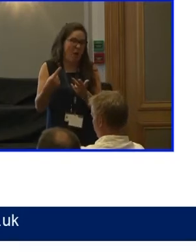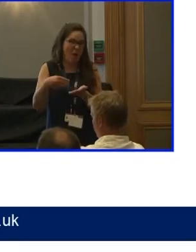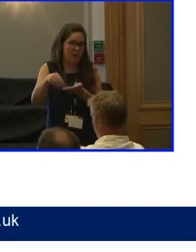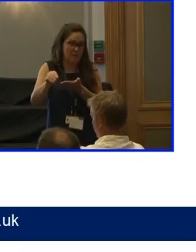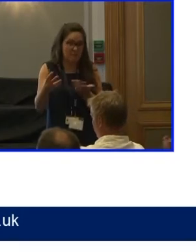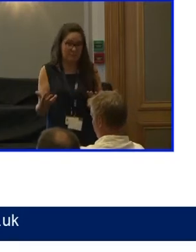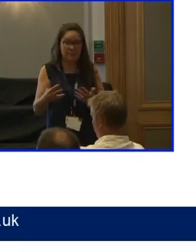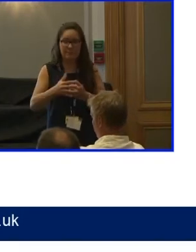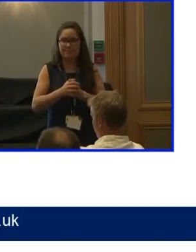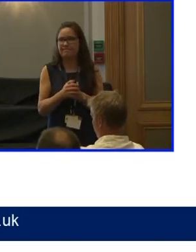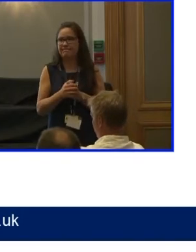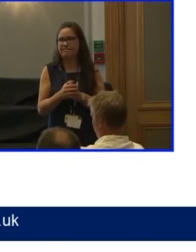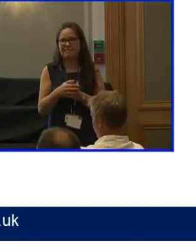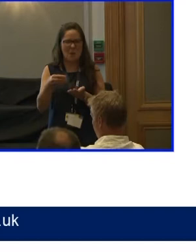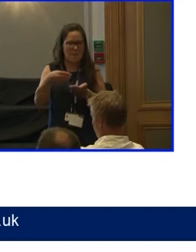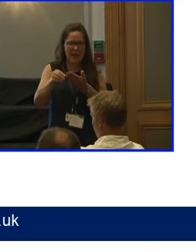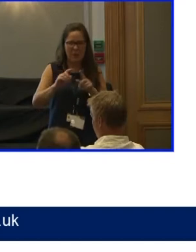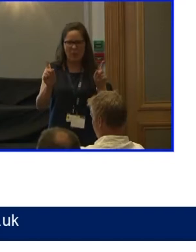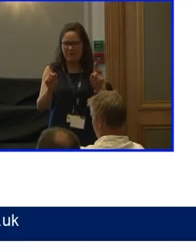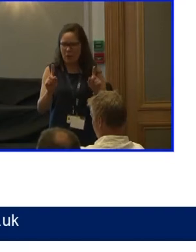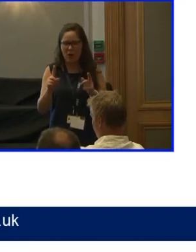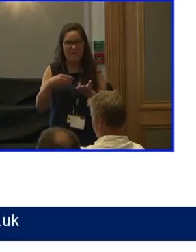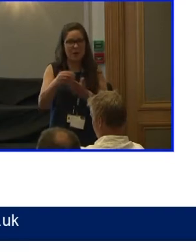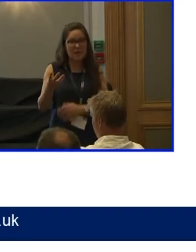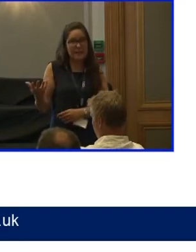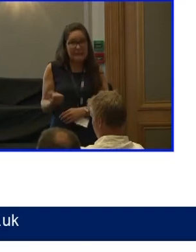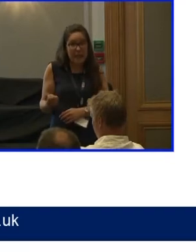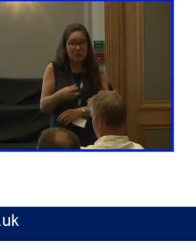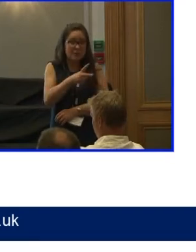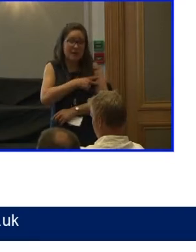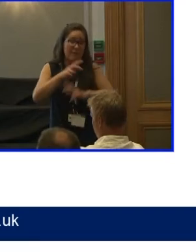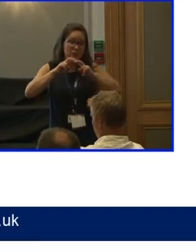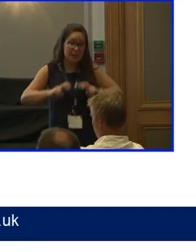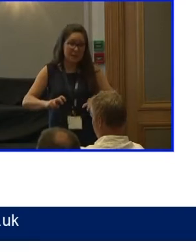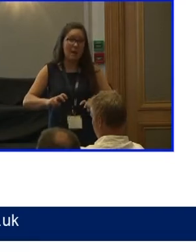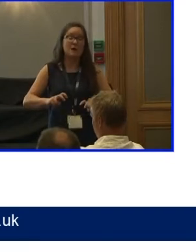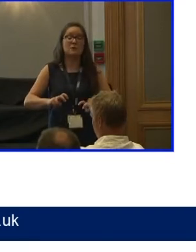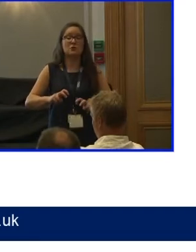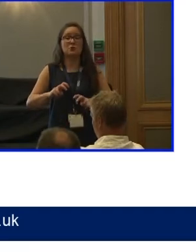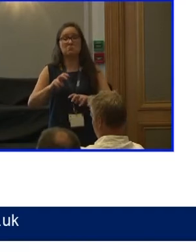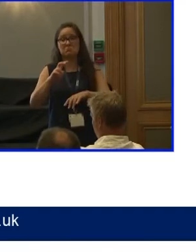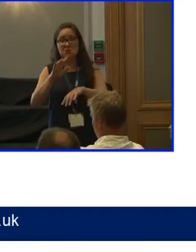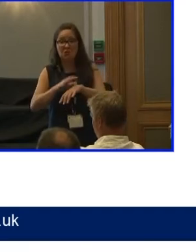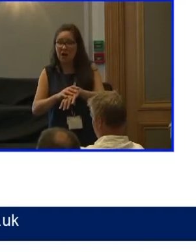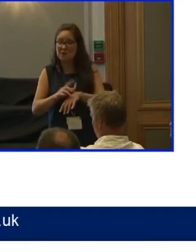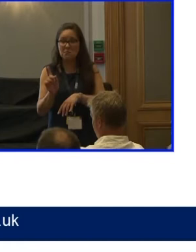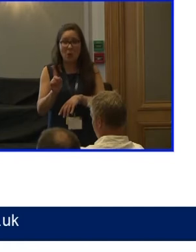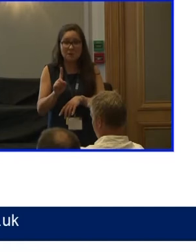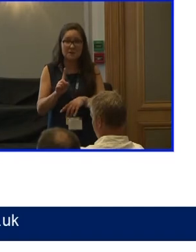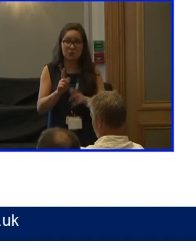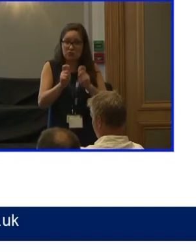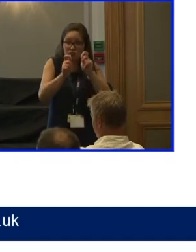And they may include things like funding salaries for research staff, funding any costs that may be associated with treatment